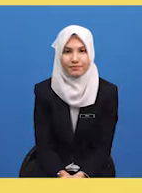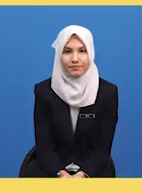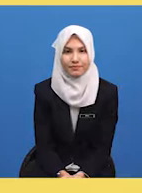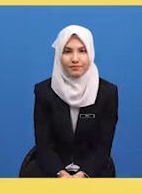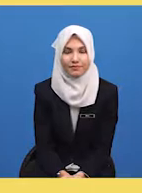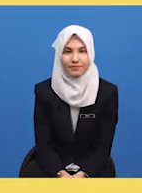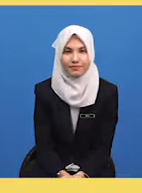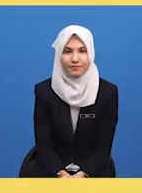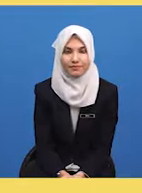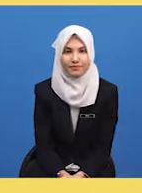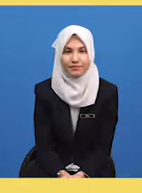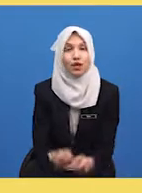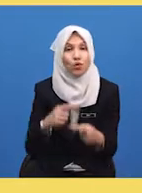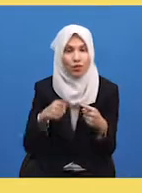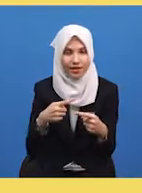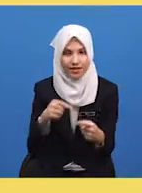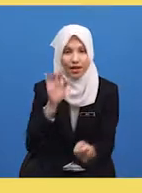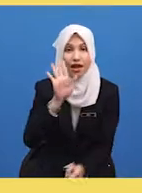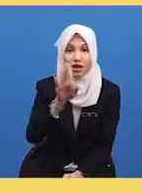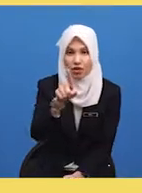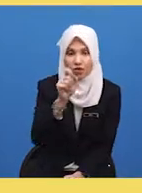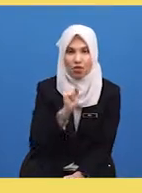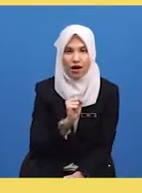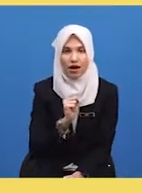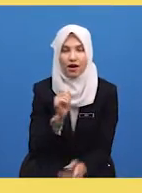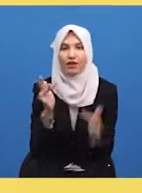When you're online, do